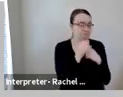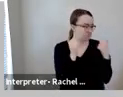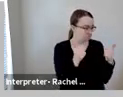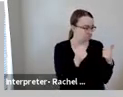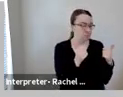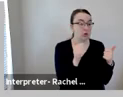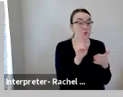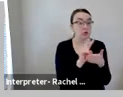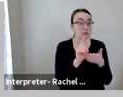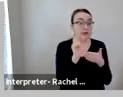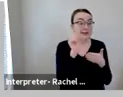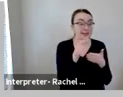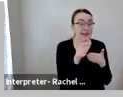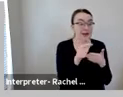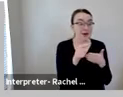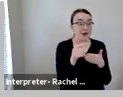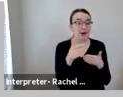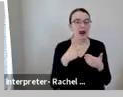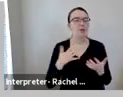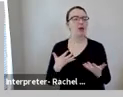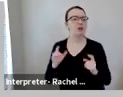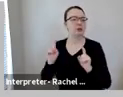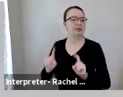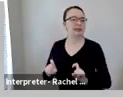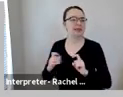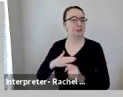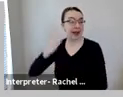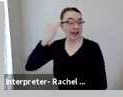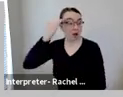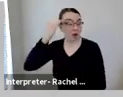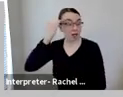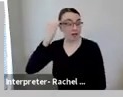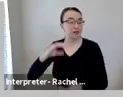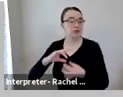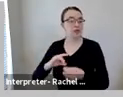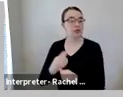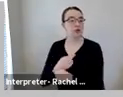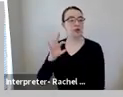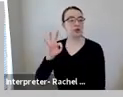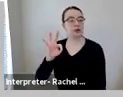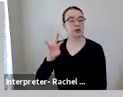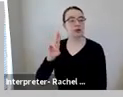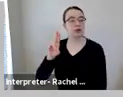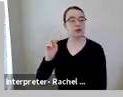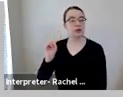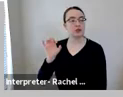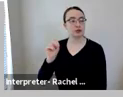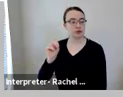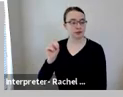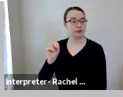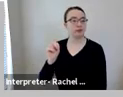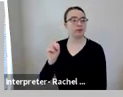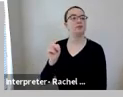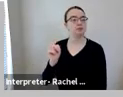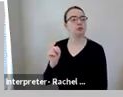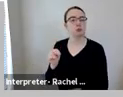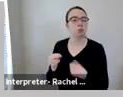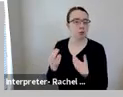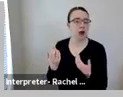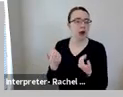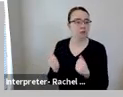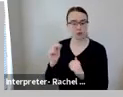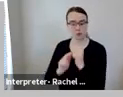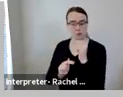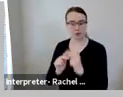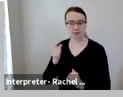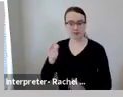2 weeks later, I wanted to test some knowledge in Fusion and push my knowledge set. So I built this